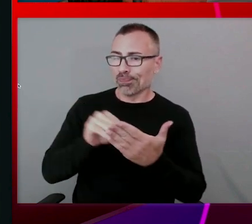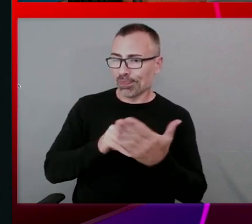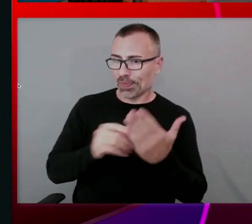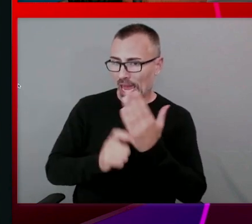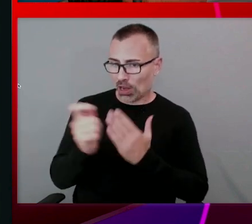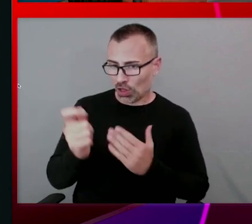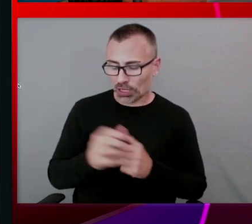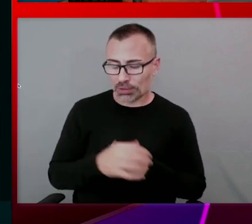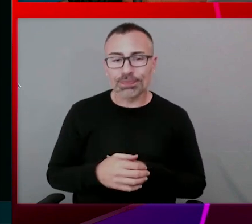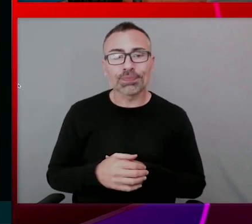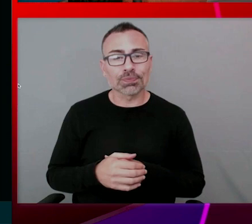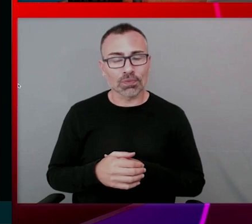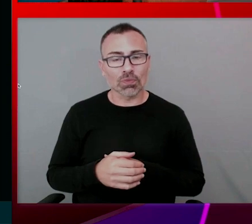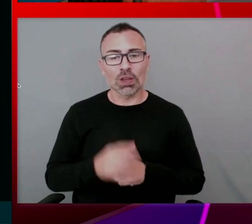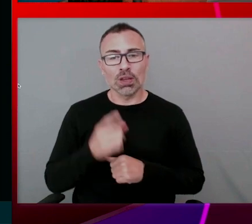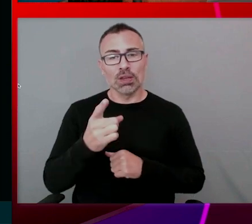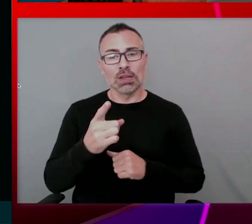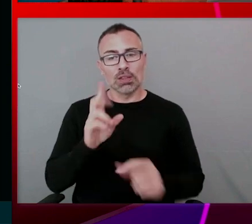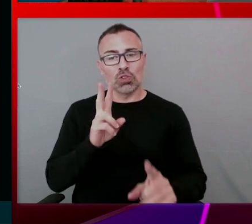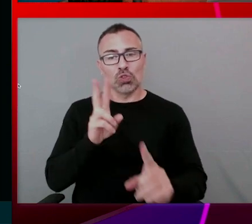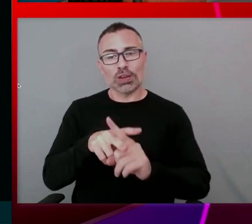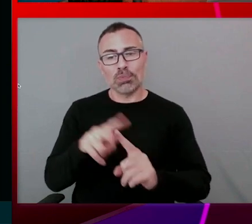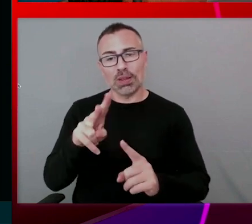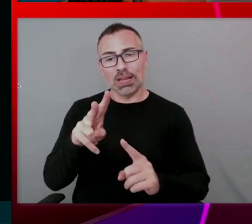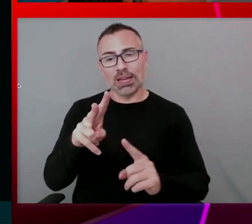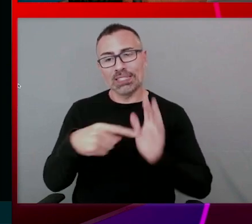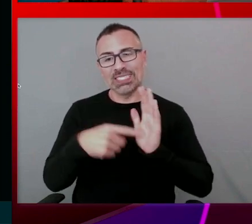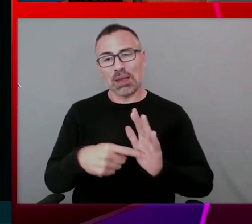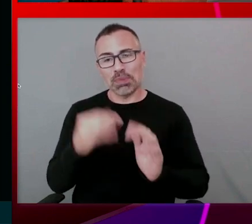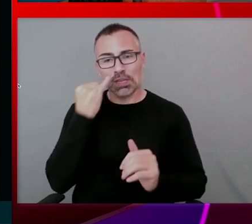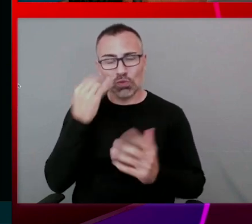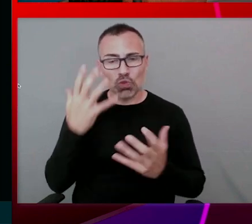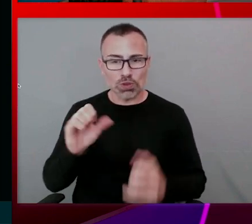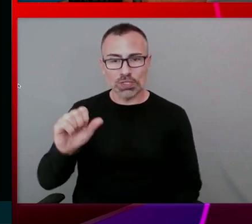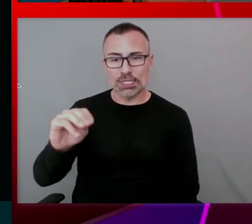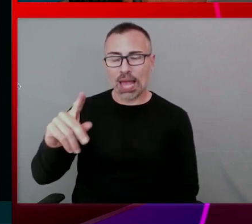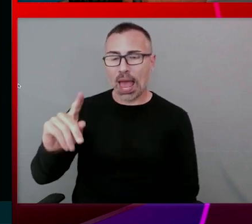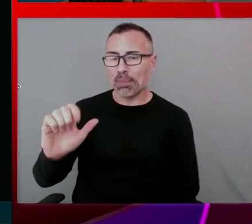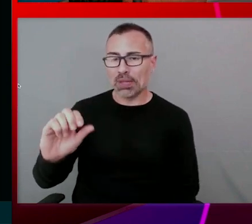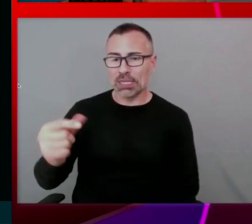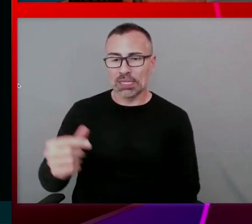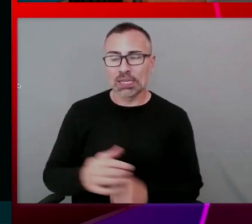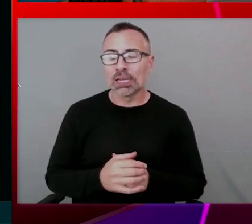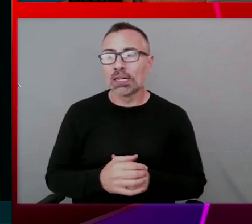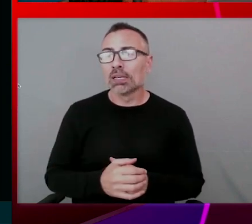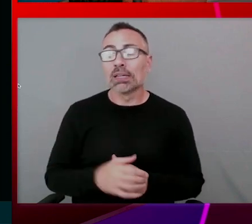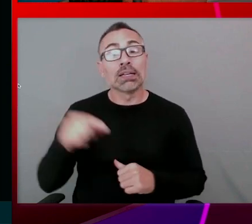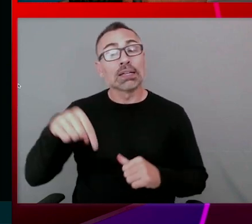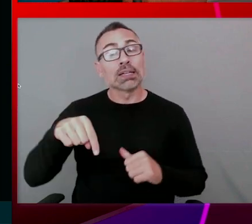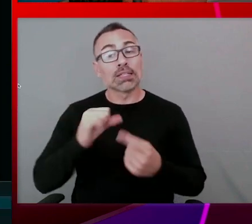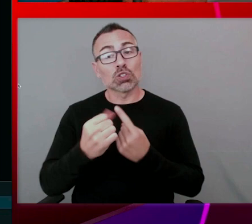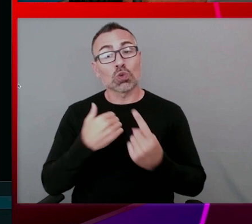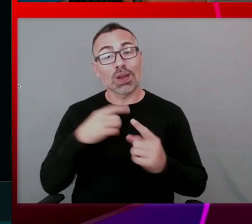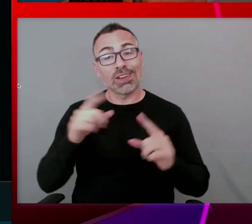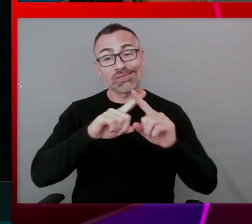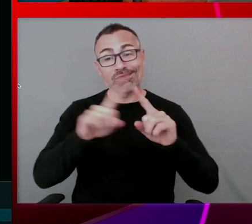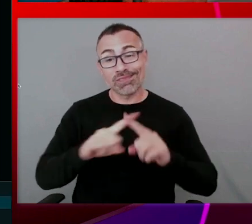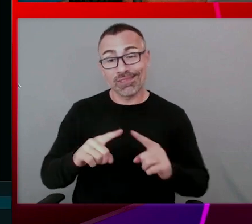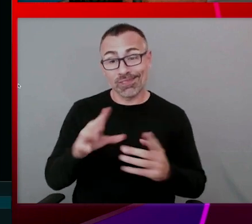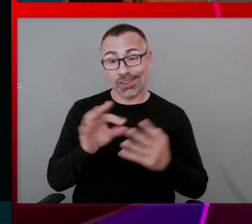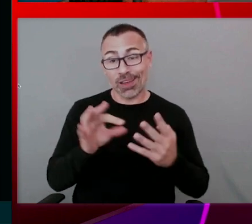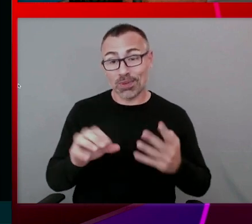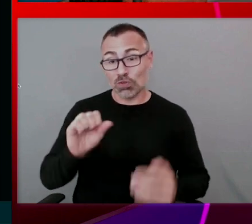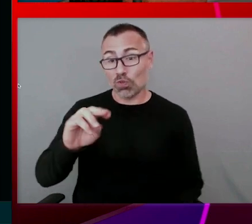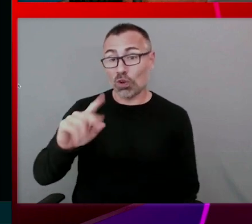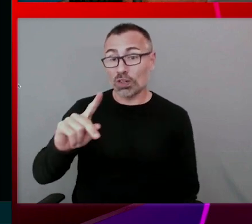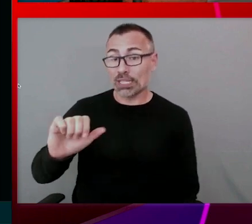And then you can go and apply sampling if you wanted to. So in this case, we have different options for sampling. Let's go and pick